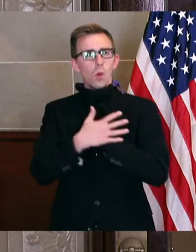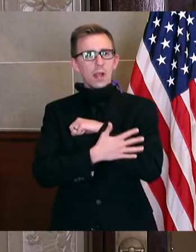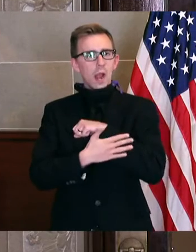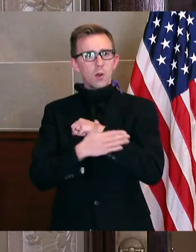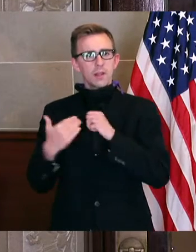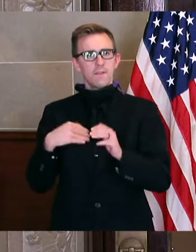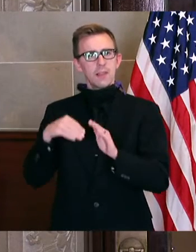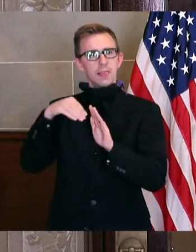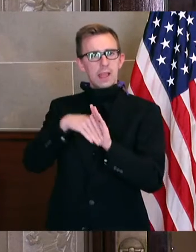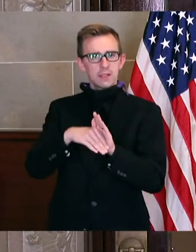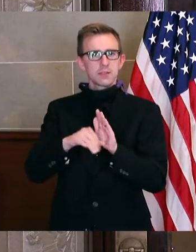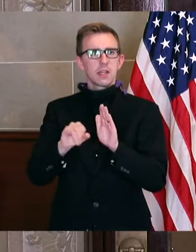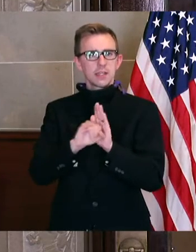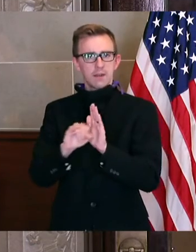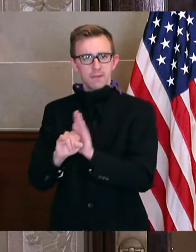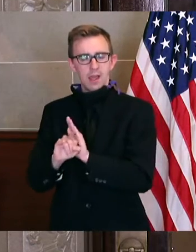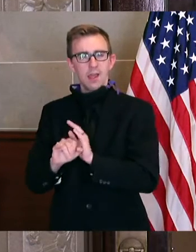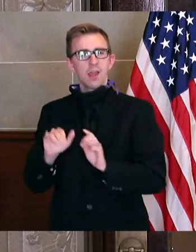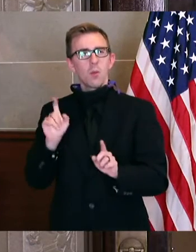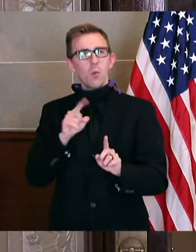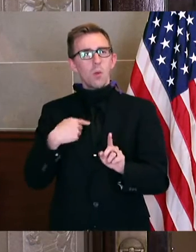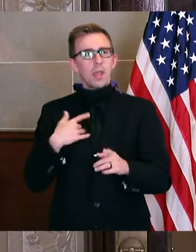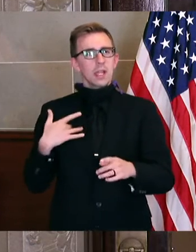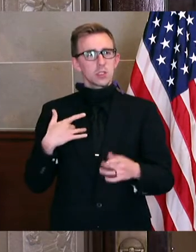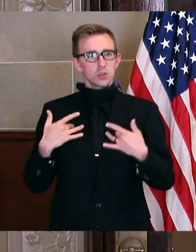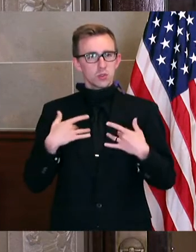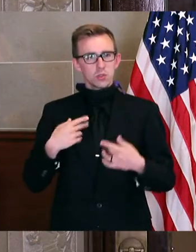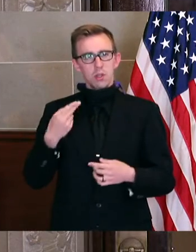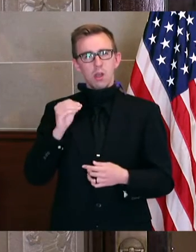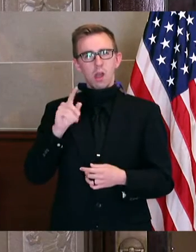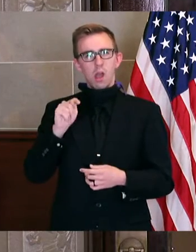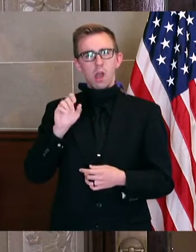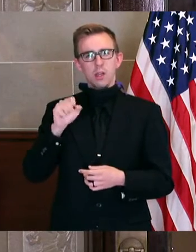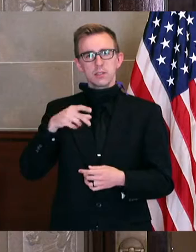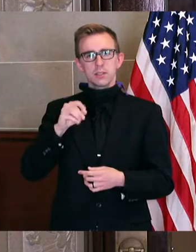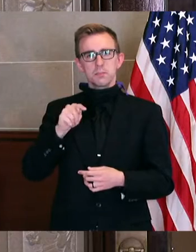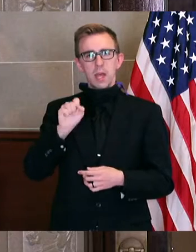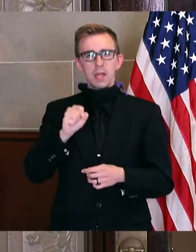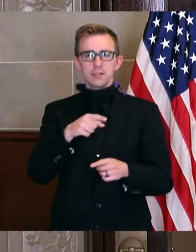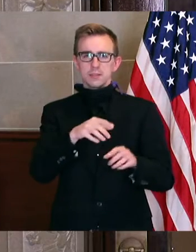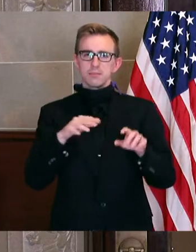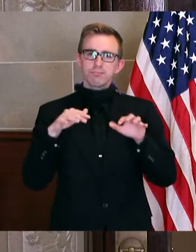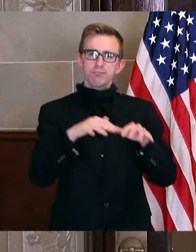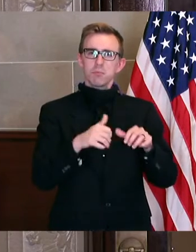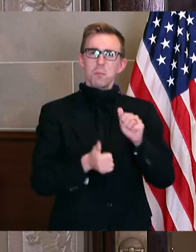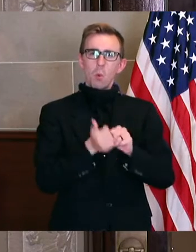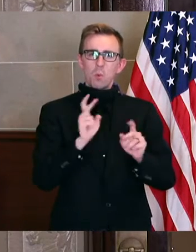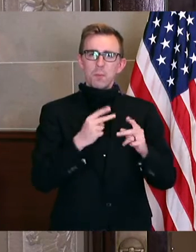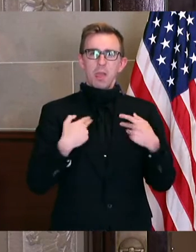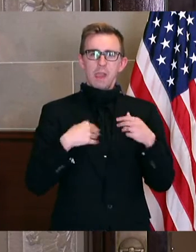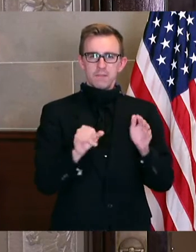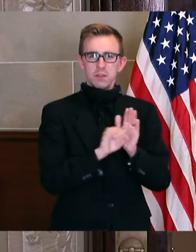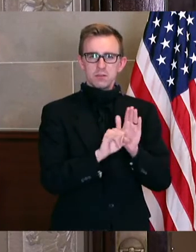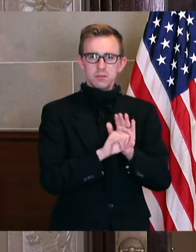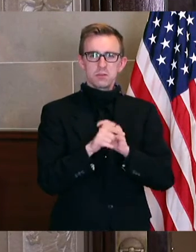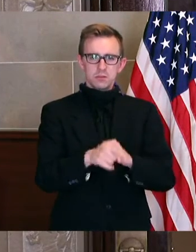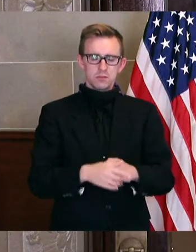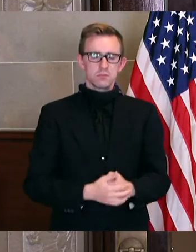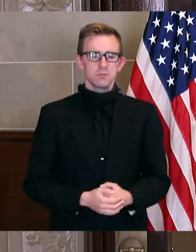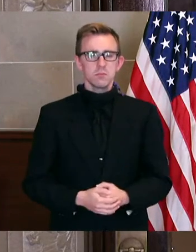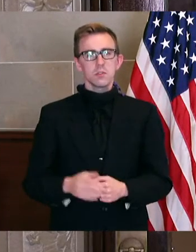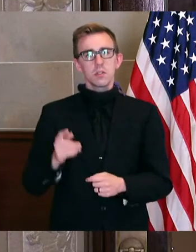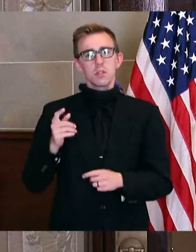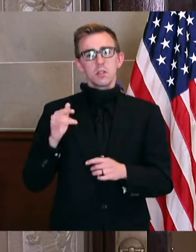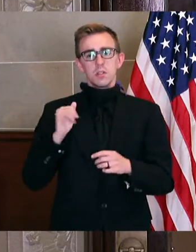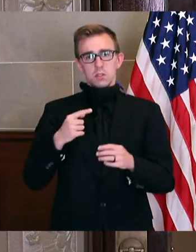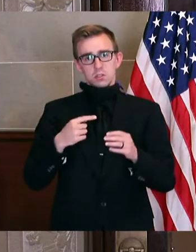where we have also had concerns over hot spots. The overall trends show that we have